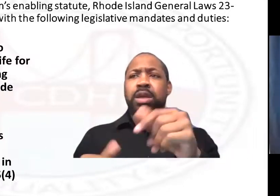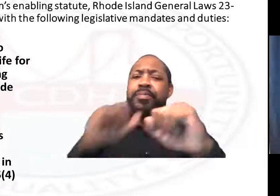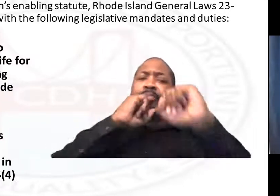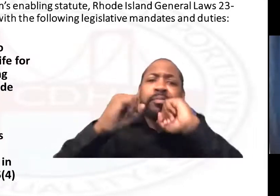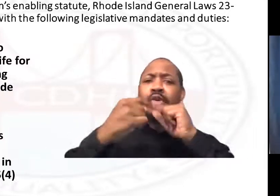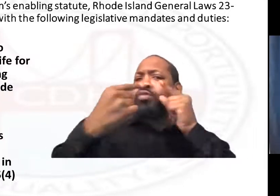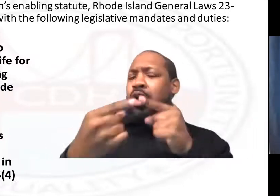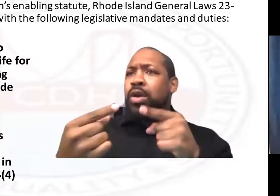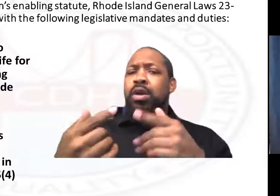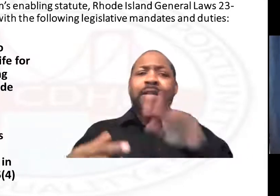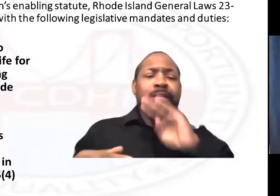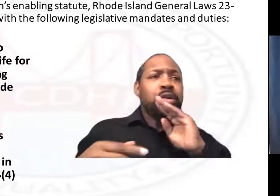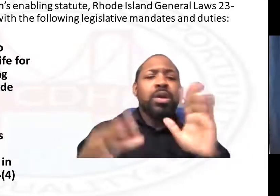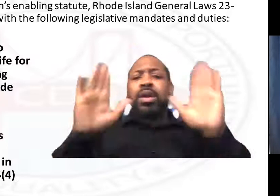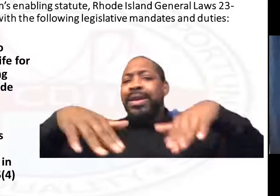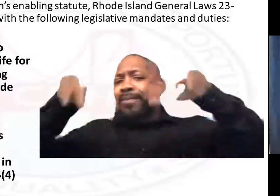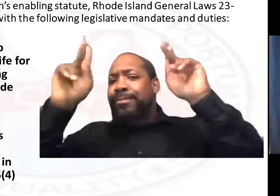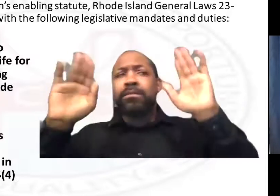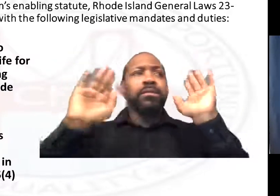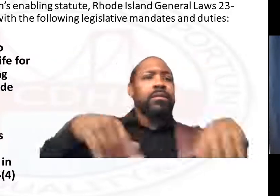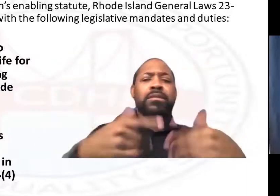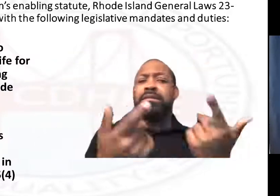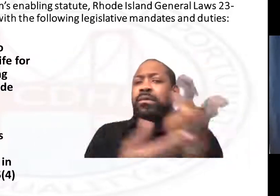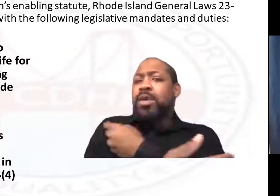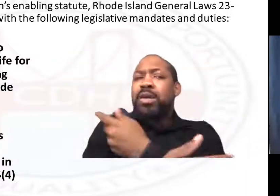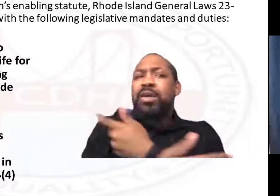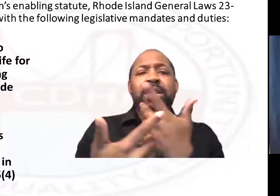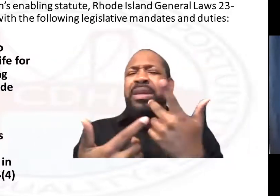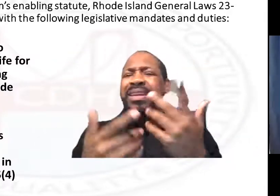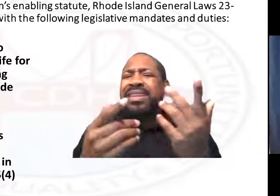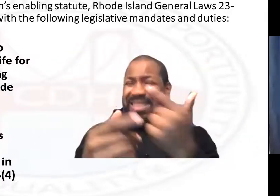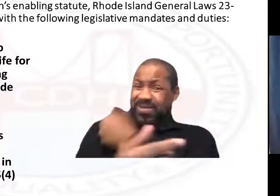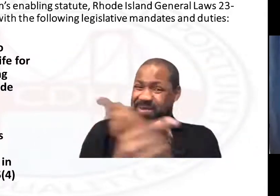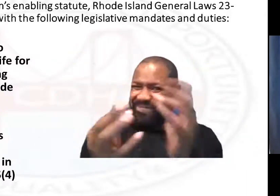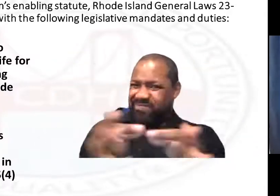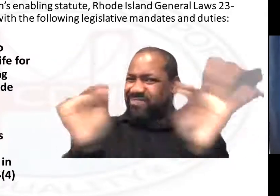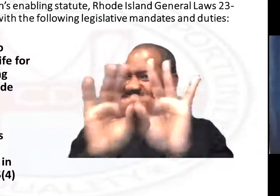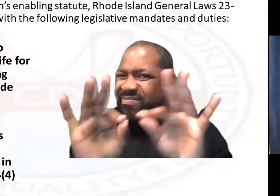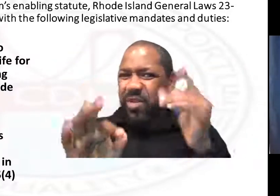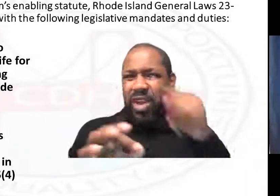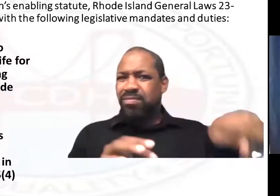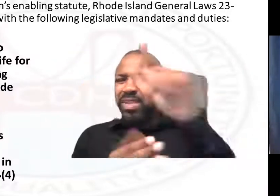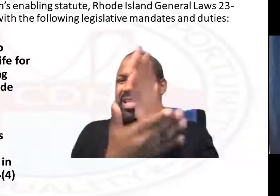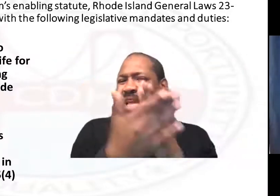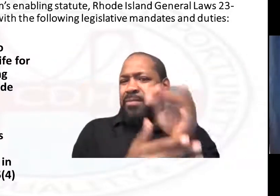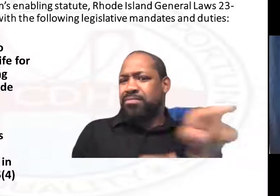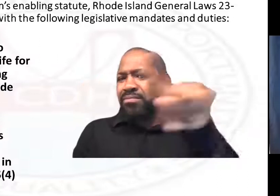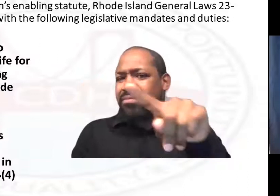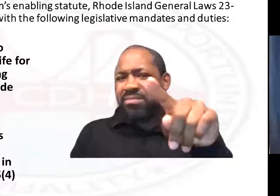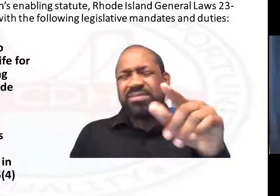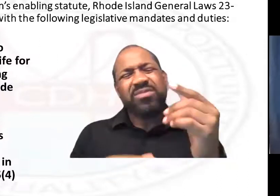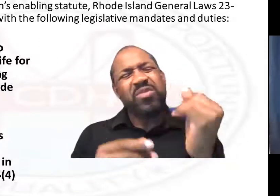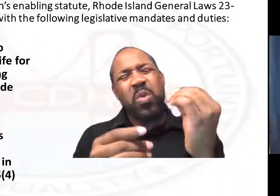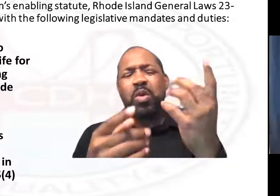clear. We want to see equal access. We want to see any place where there is frustration that people are not giving up because, for example,